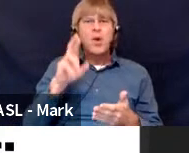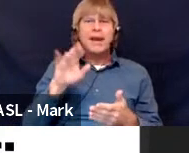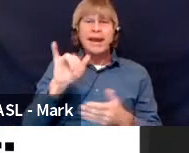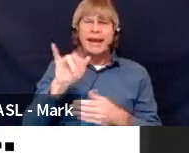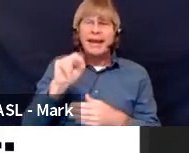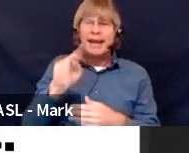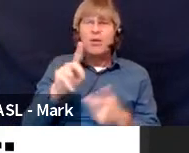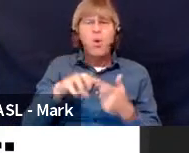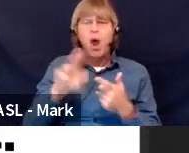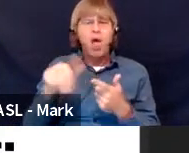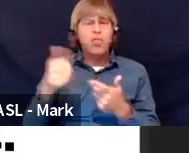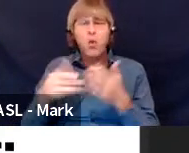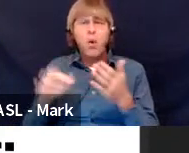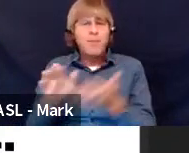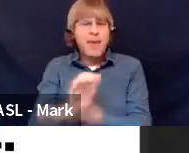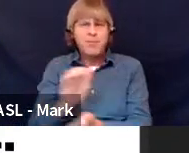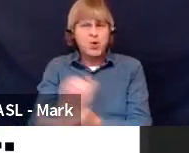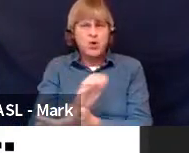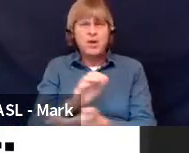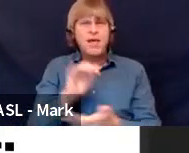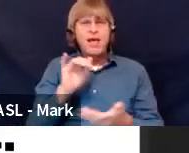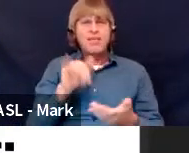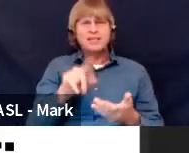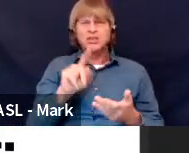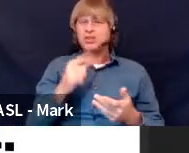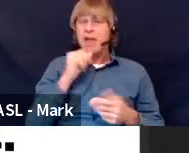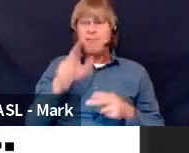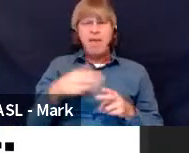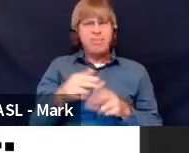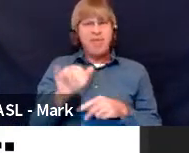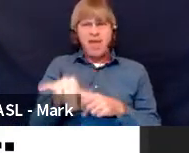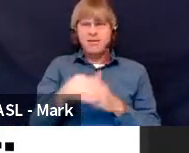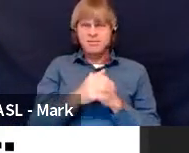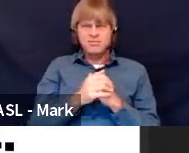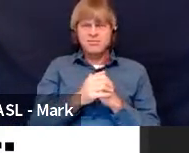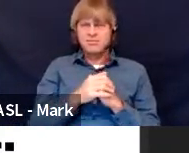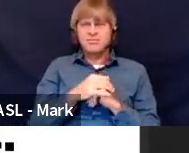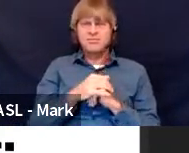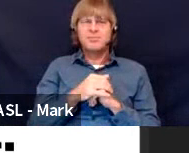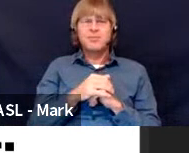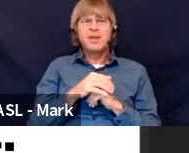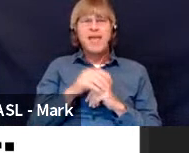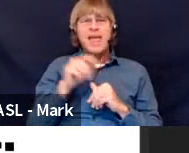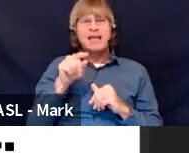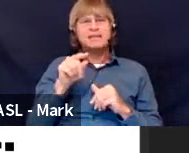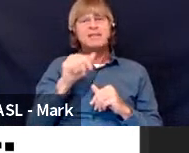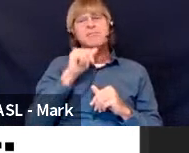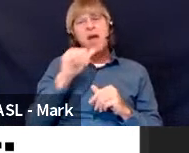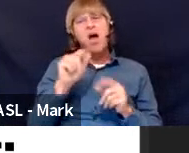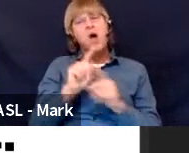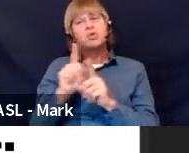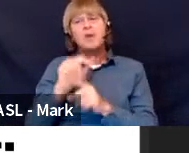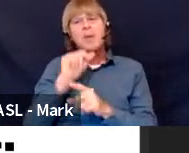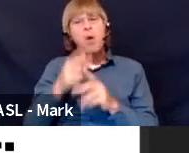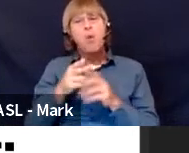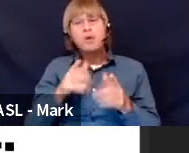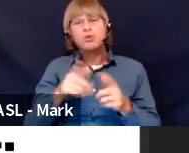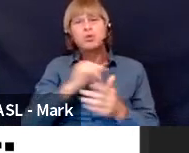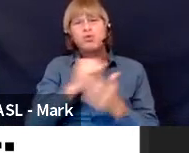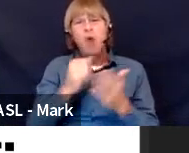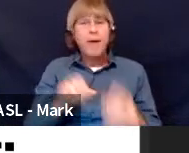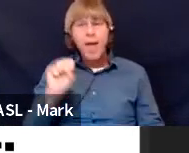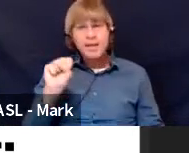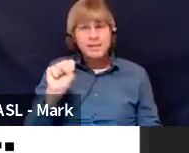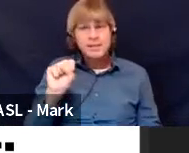inks or any of that, or paper. This isn't about that. It's also not about ways to draw an